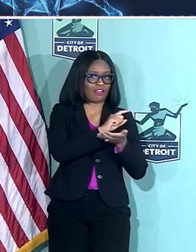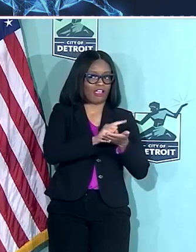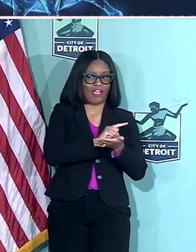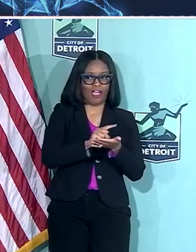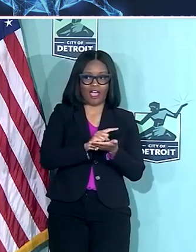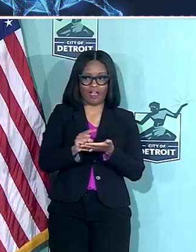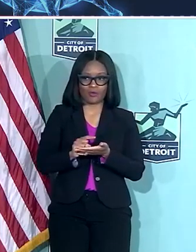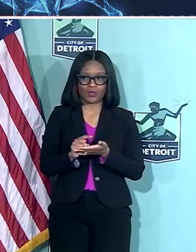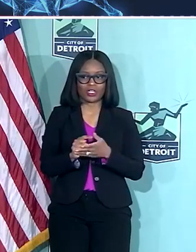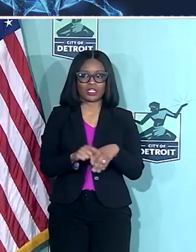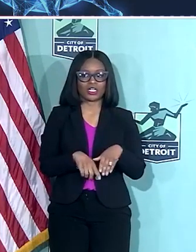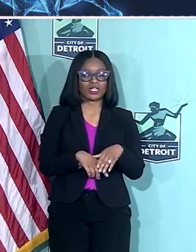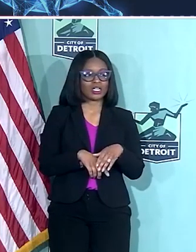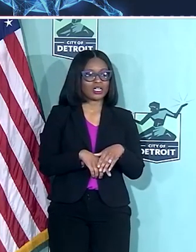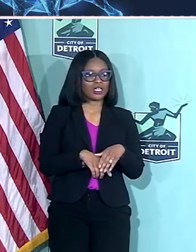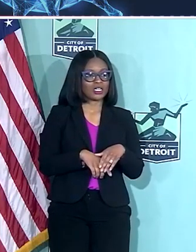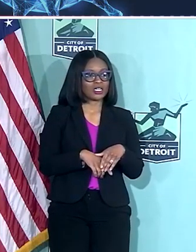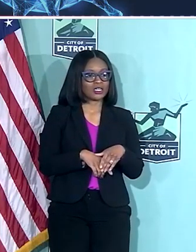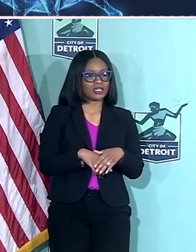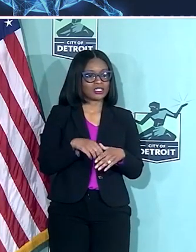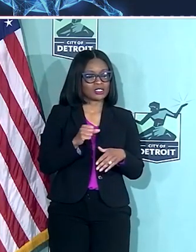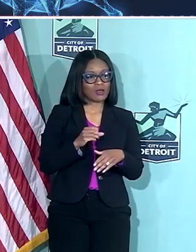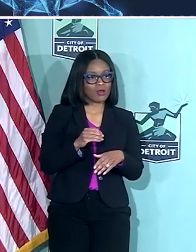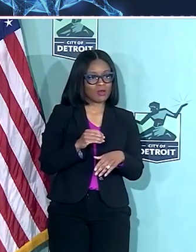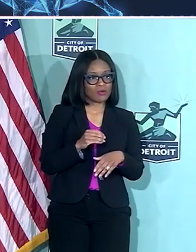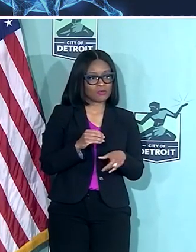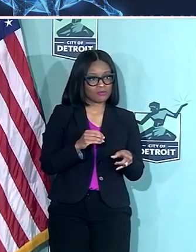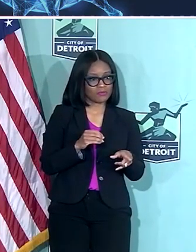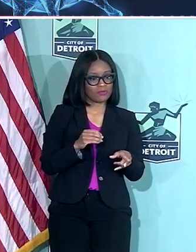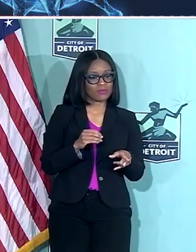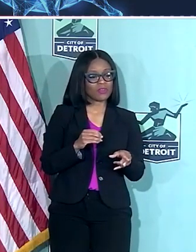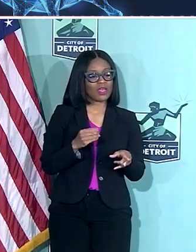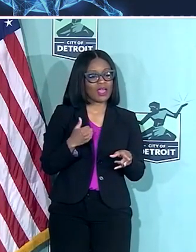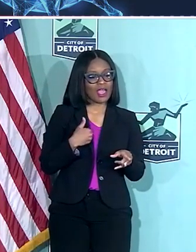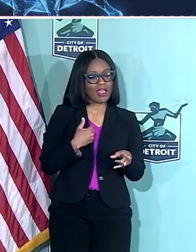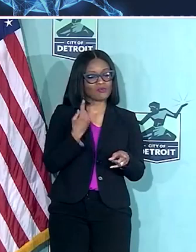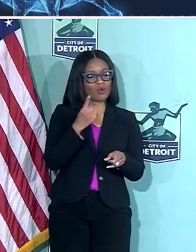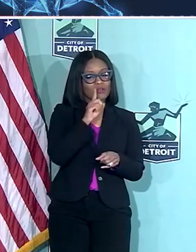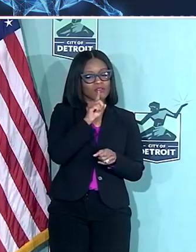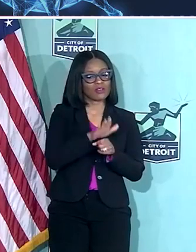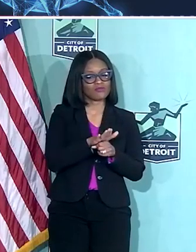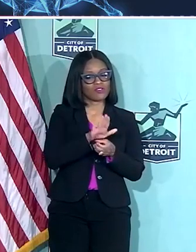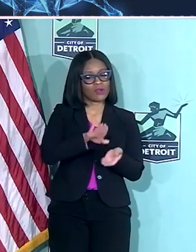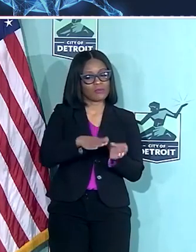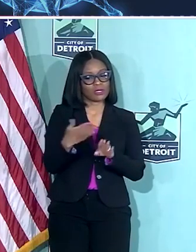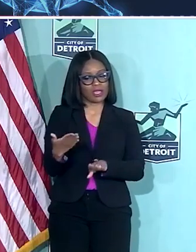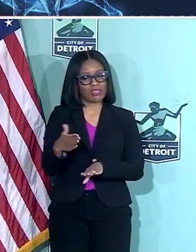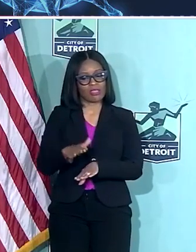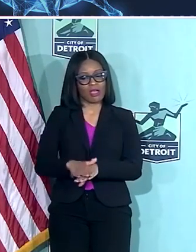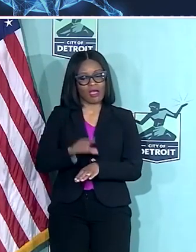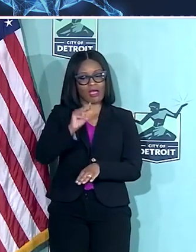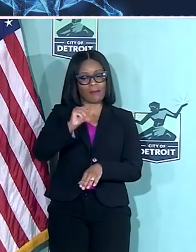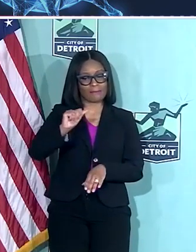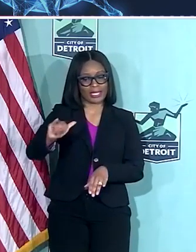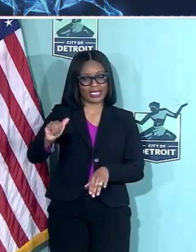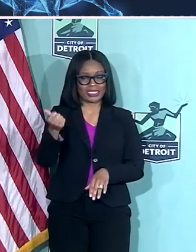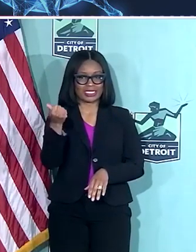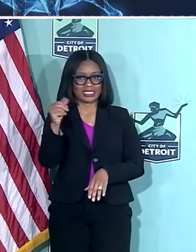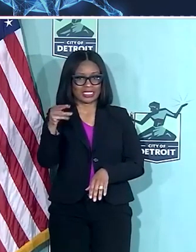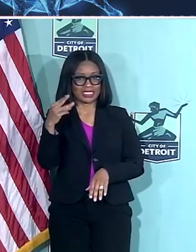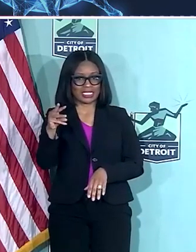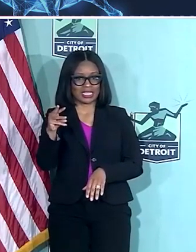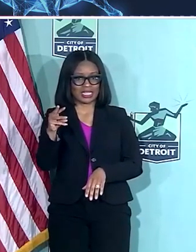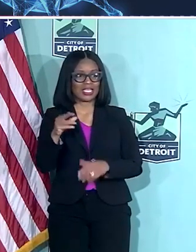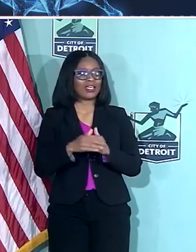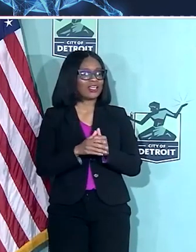do we have... We do have one confirmed death on May 16th now. And there may be a couple